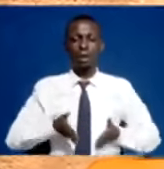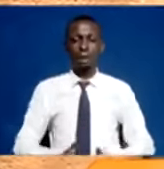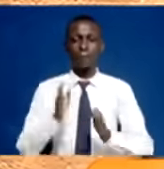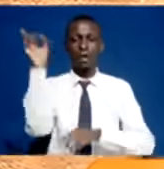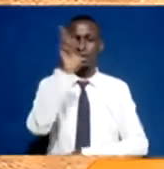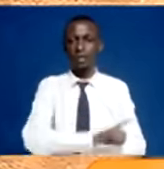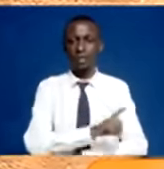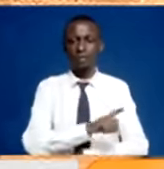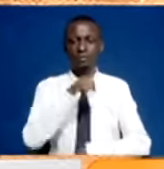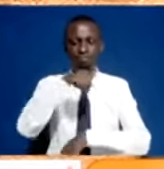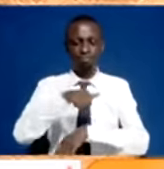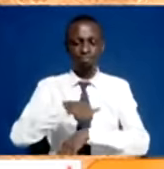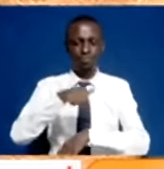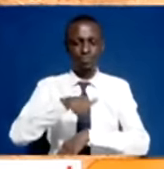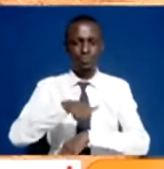saa mbili